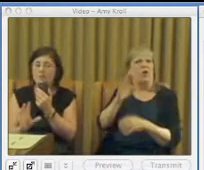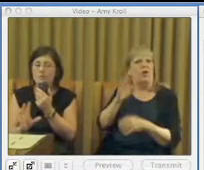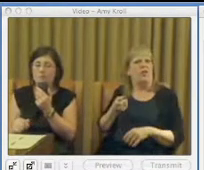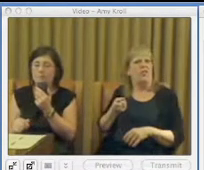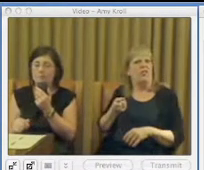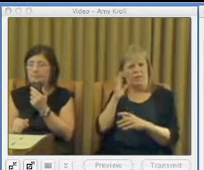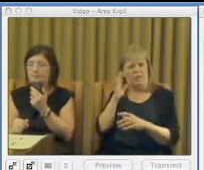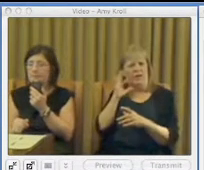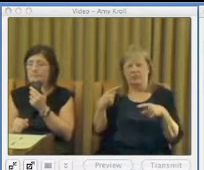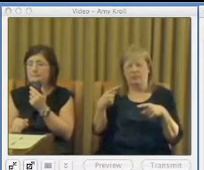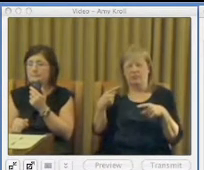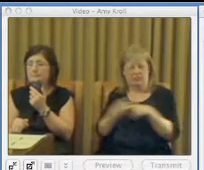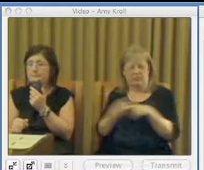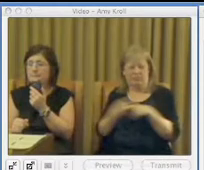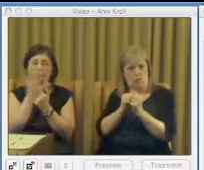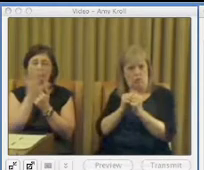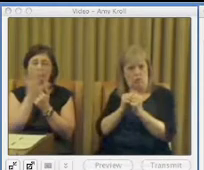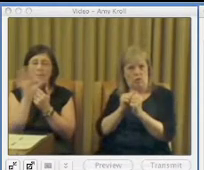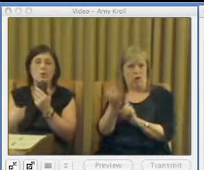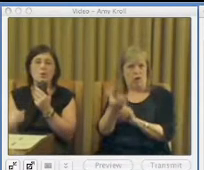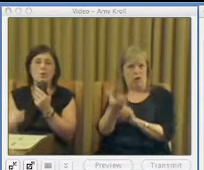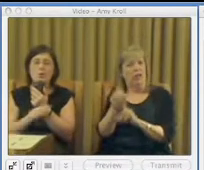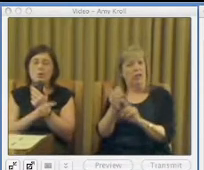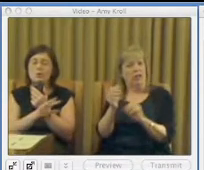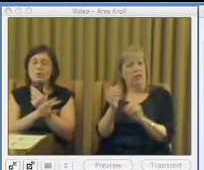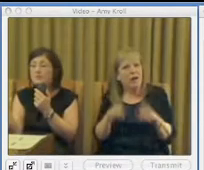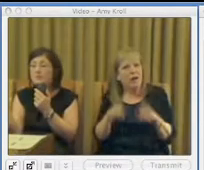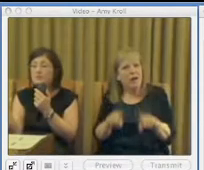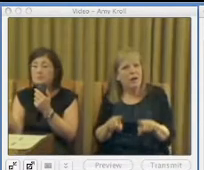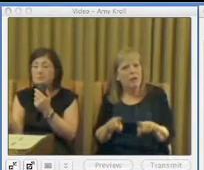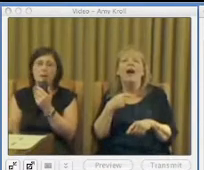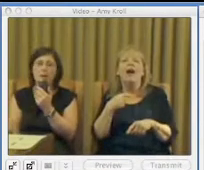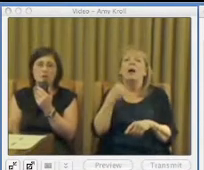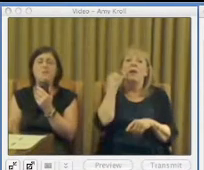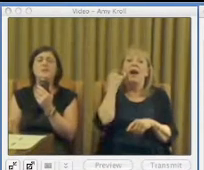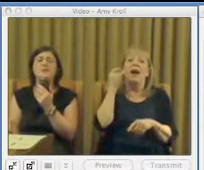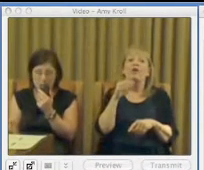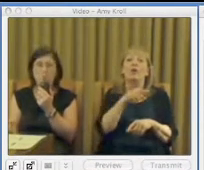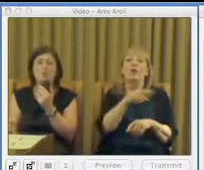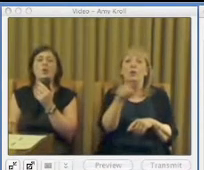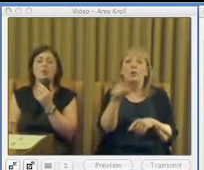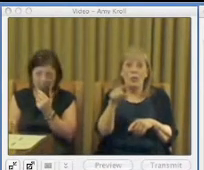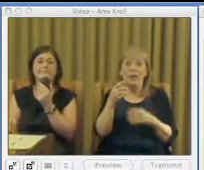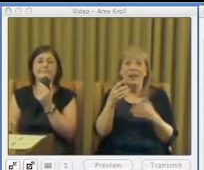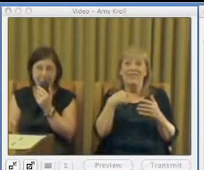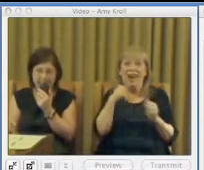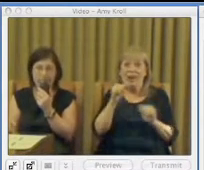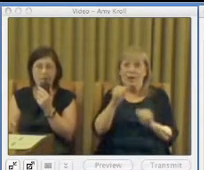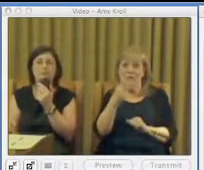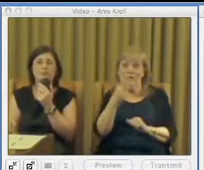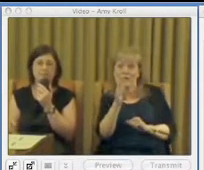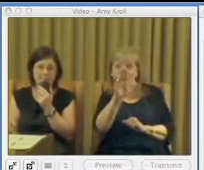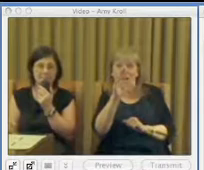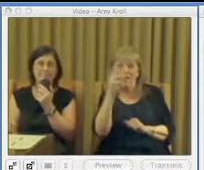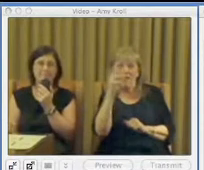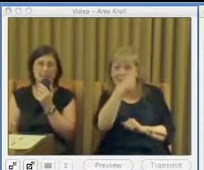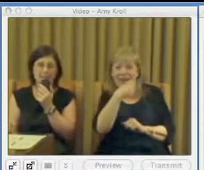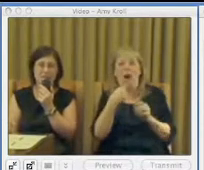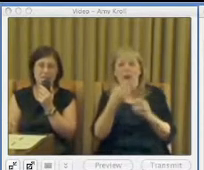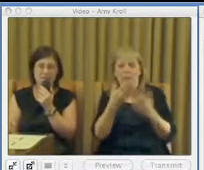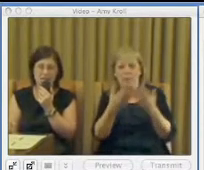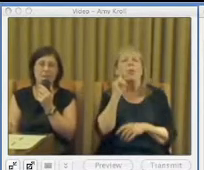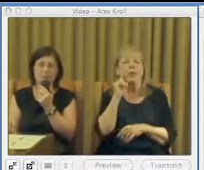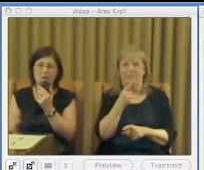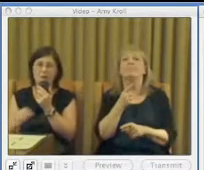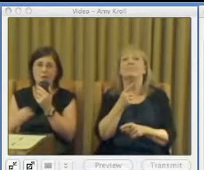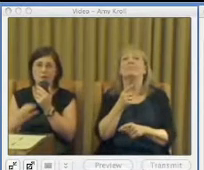said it. It's a cultural thing. And I'm sure, if you're all in front of me, I'm sure I'll see you all nodding in